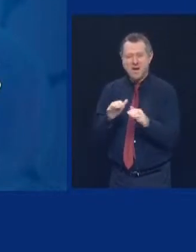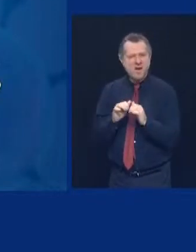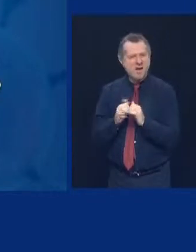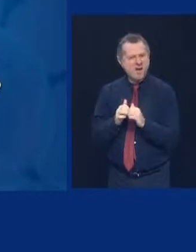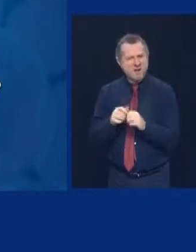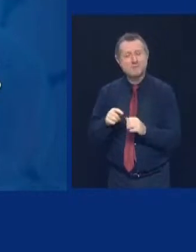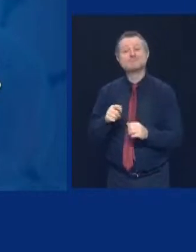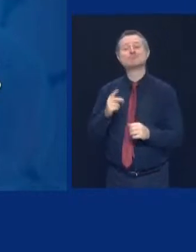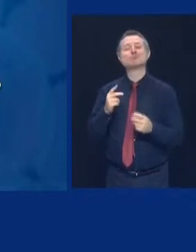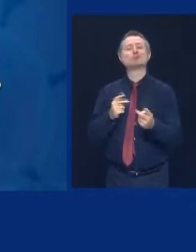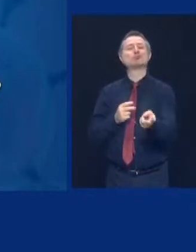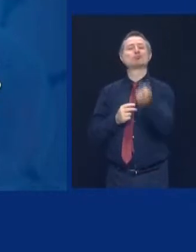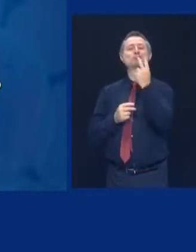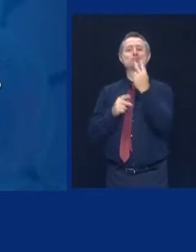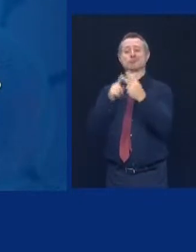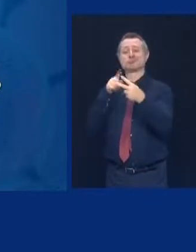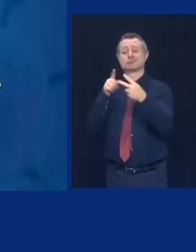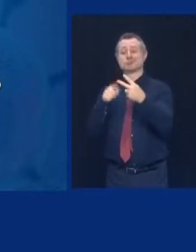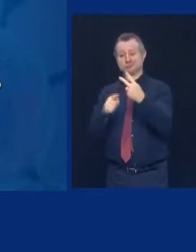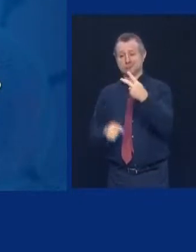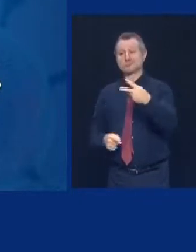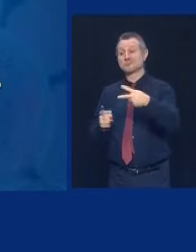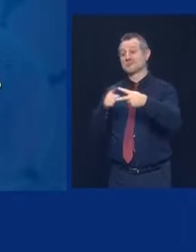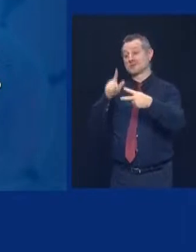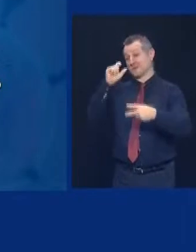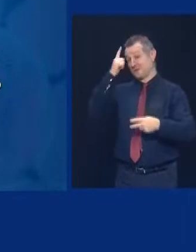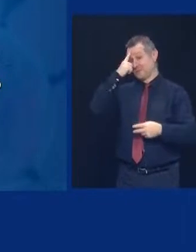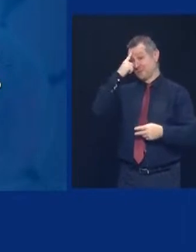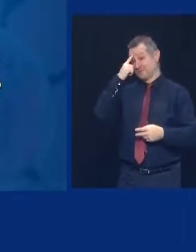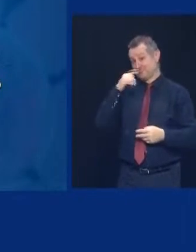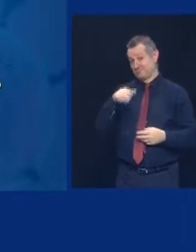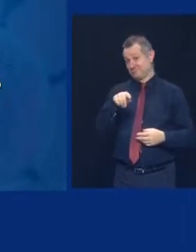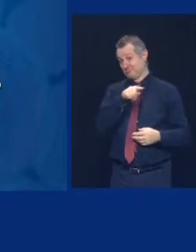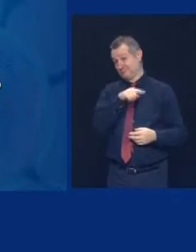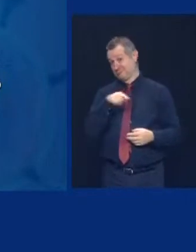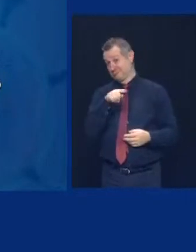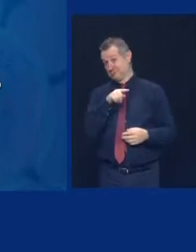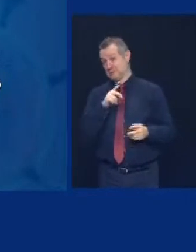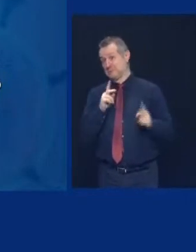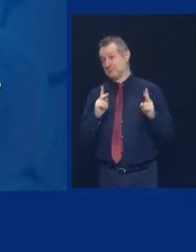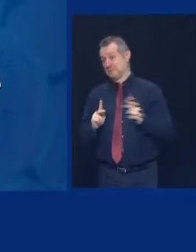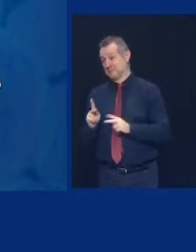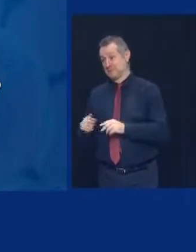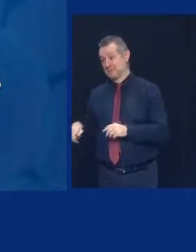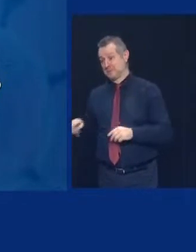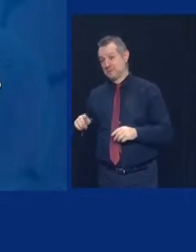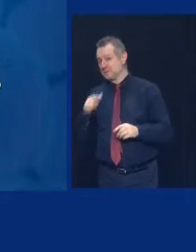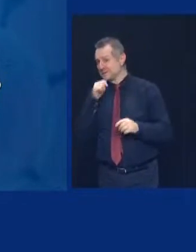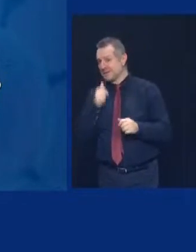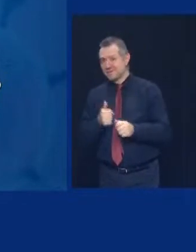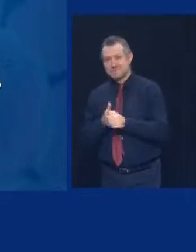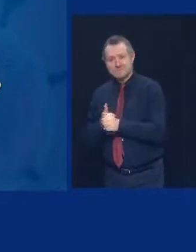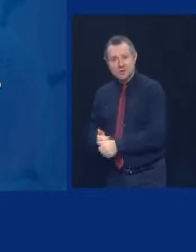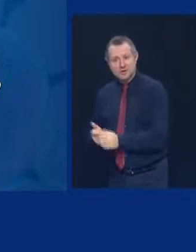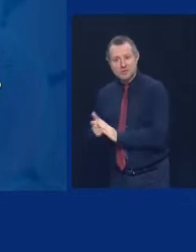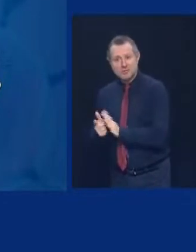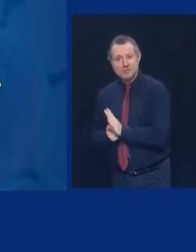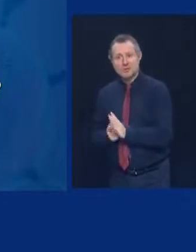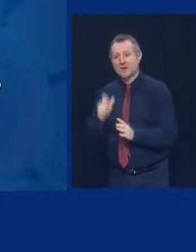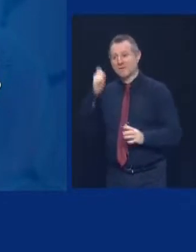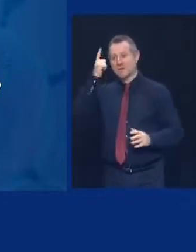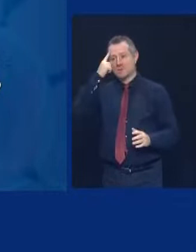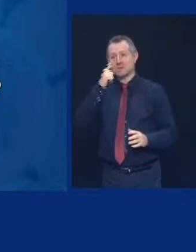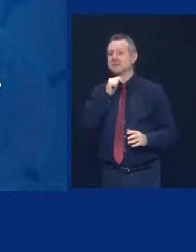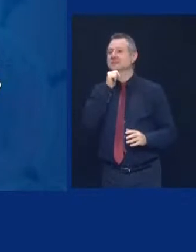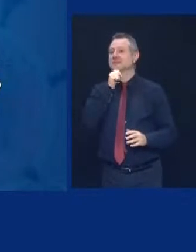of compliance and lack of enforcement. That's the only way it happens. That is the